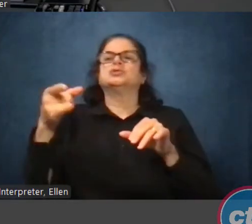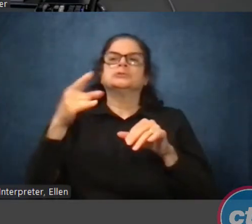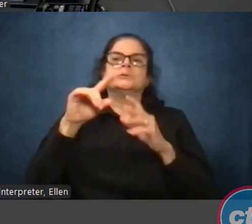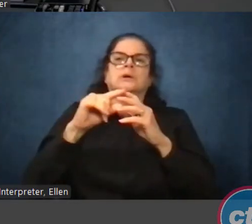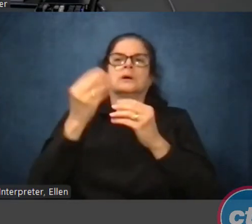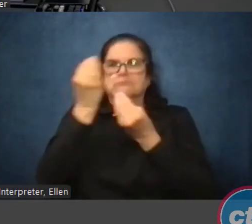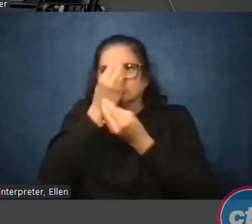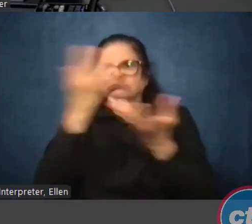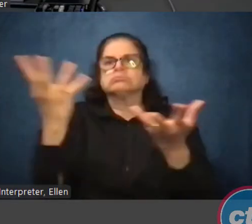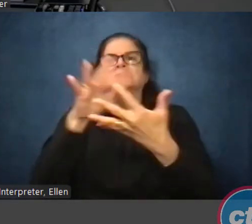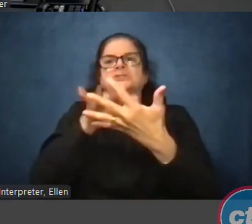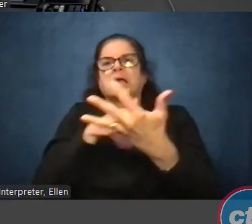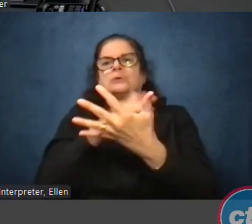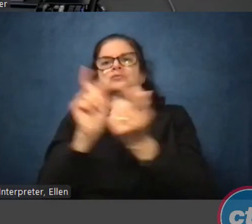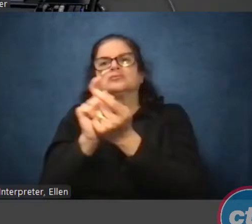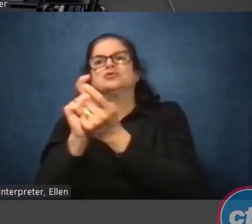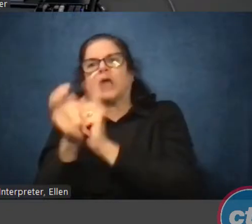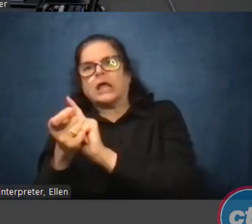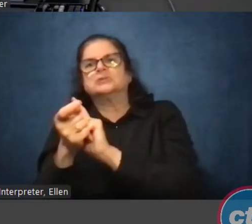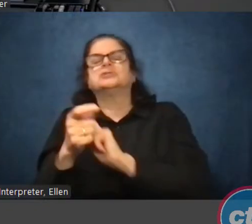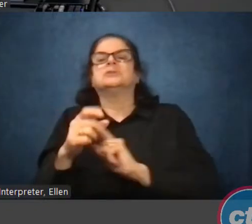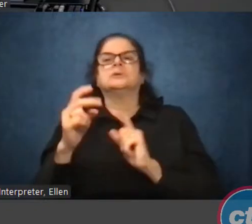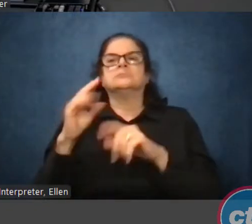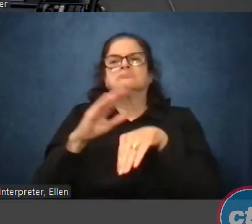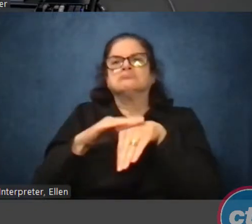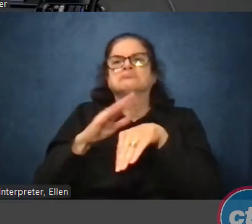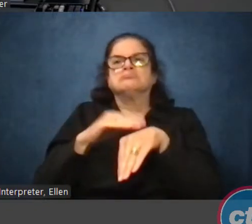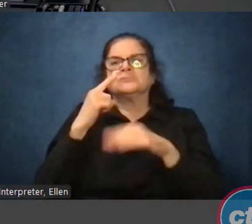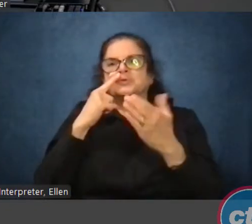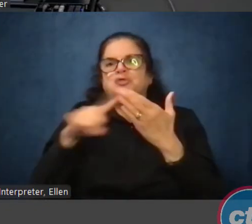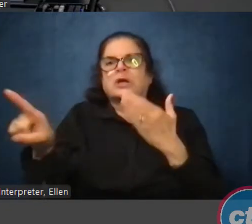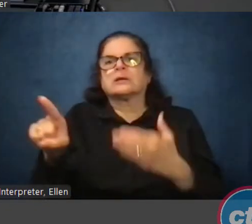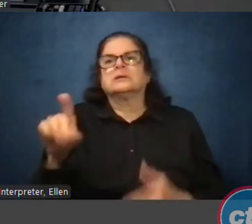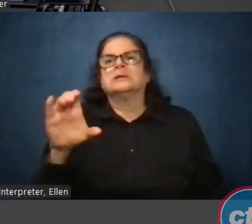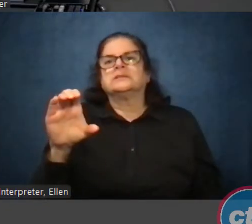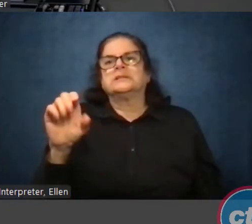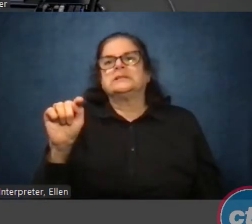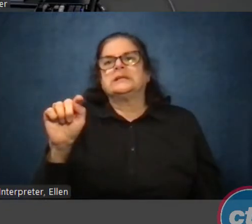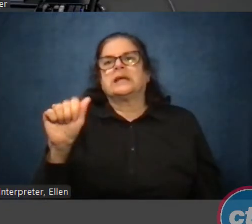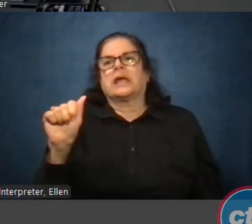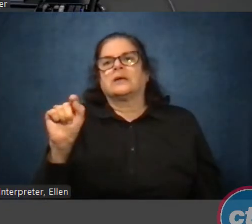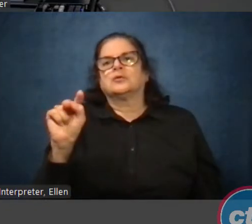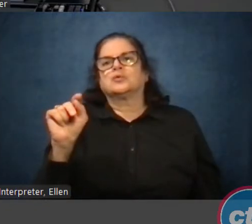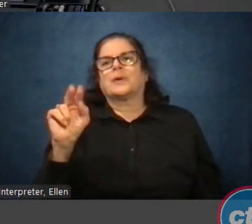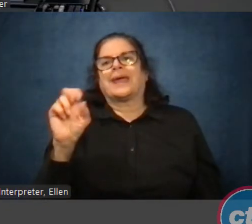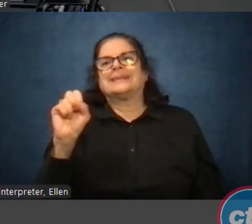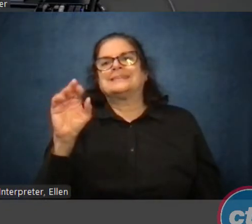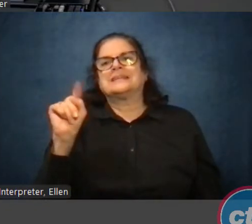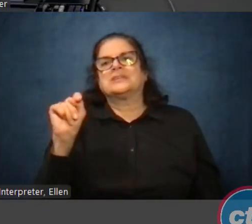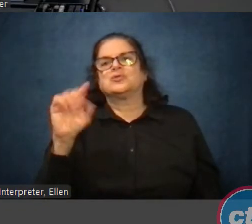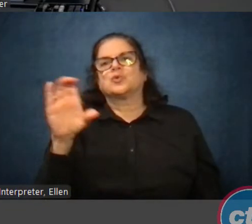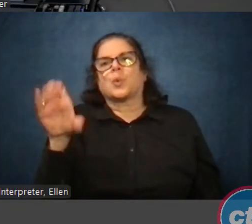See latest schedules at transitchicago.com. And then there's a date underneath that. So this can show service alerts